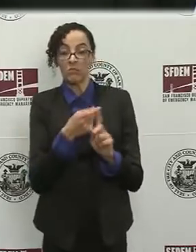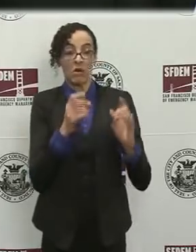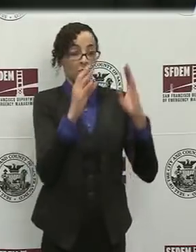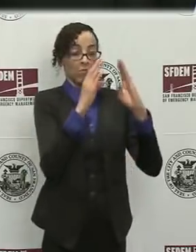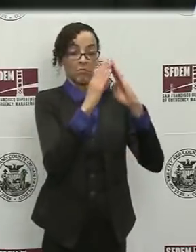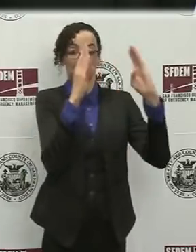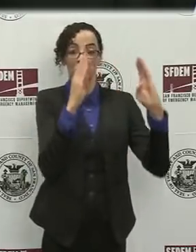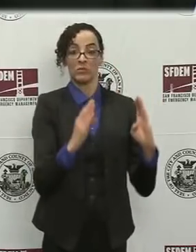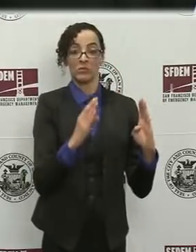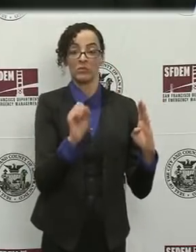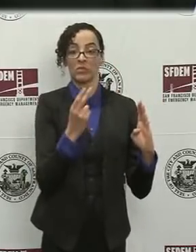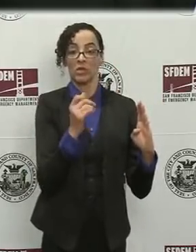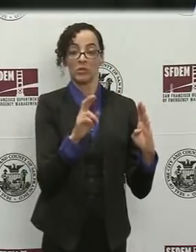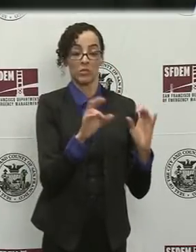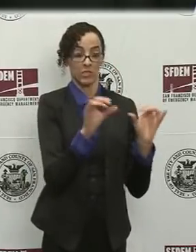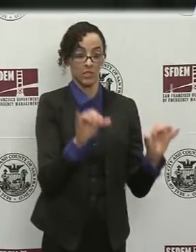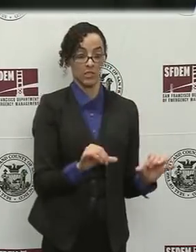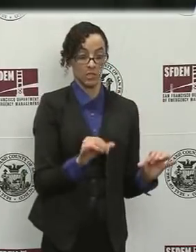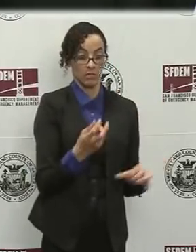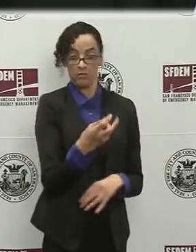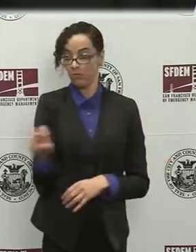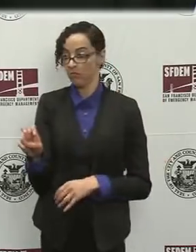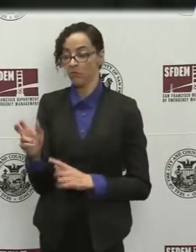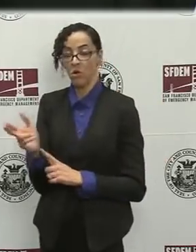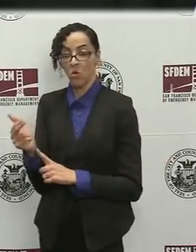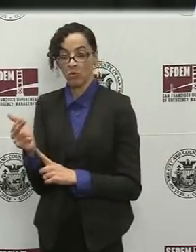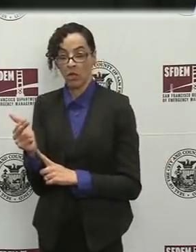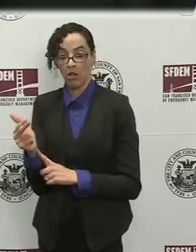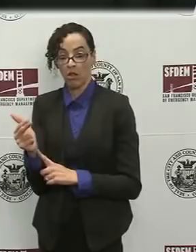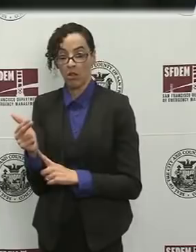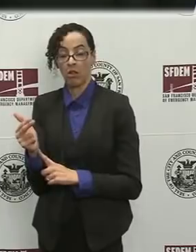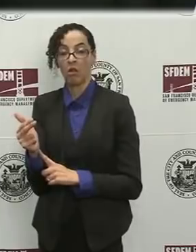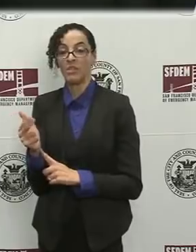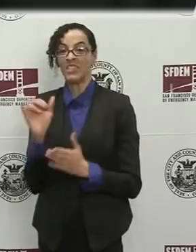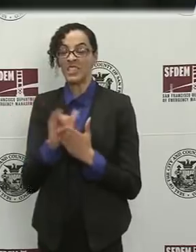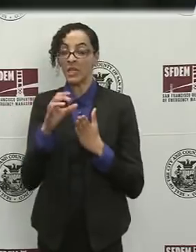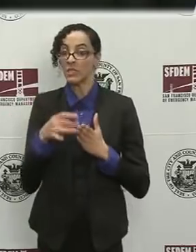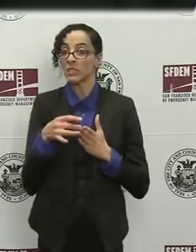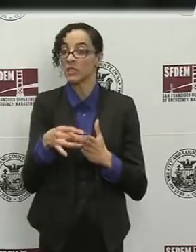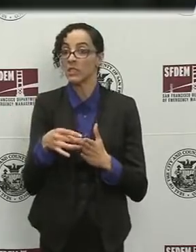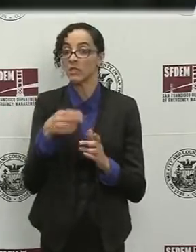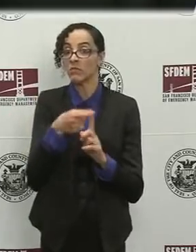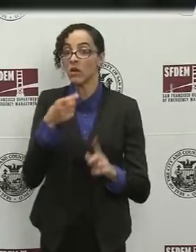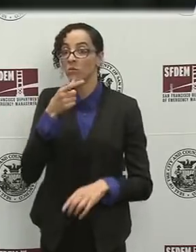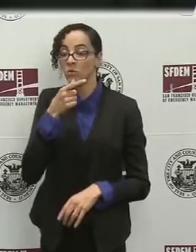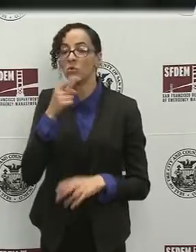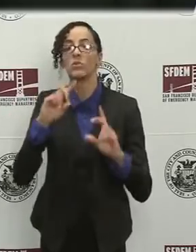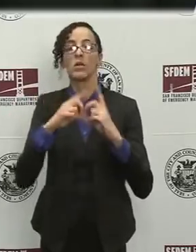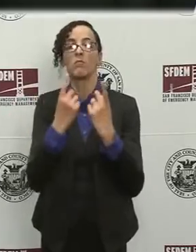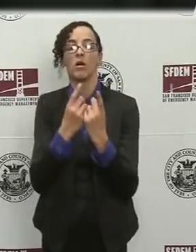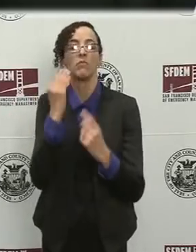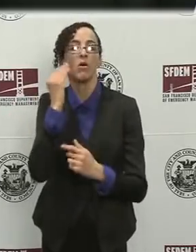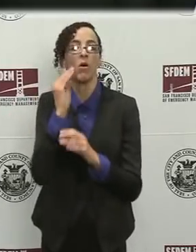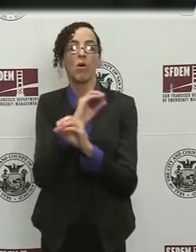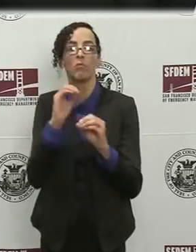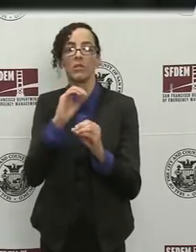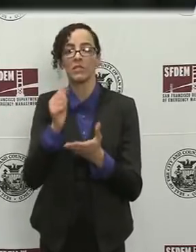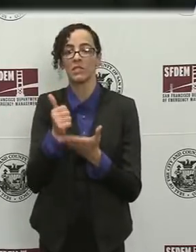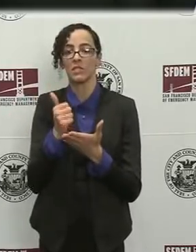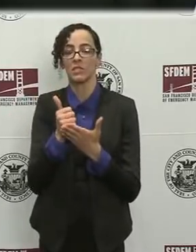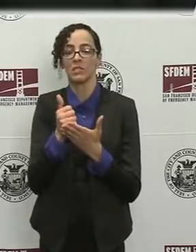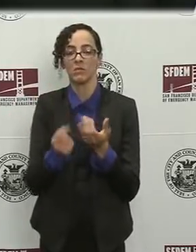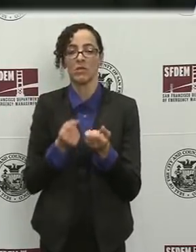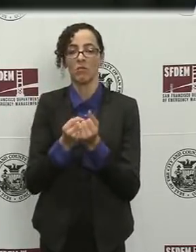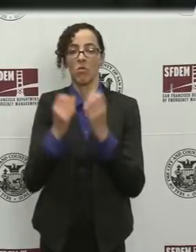of vulnerable individuals on the street and moving into hotels, is led by the Department of Homelessness and Supportive Housing.